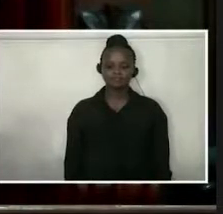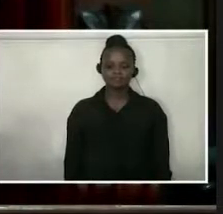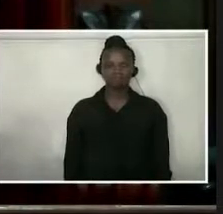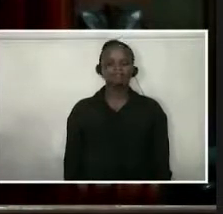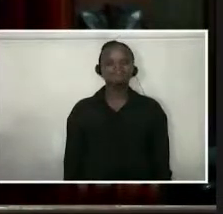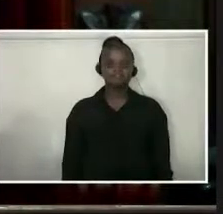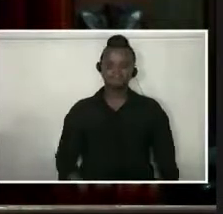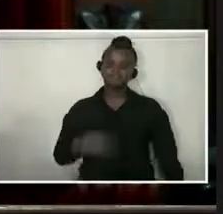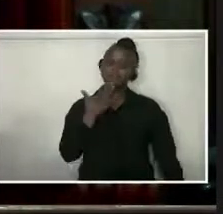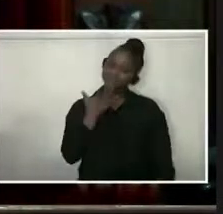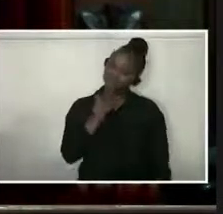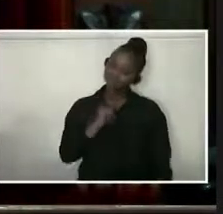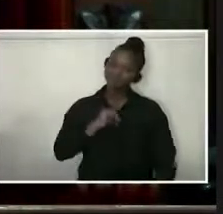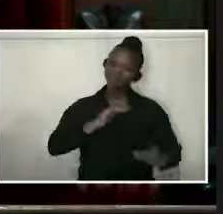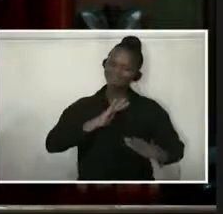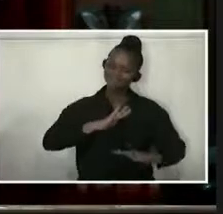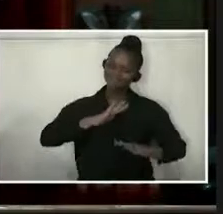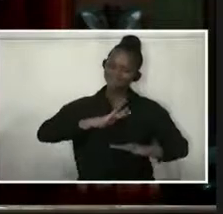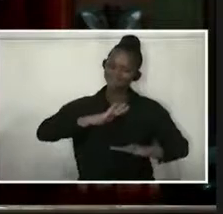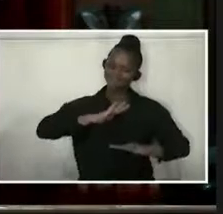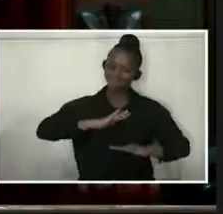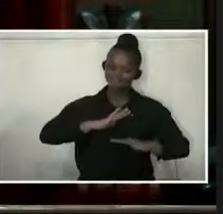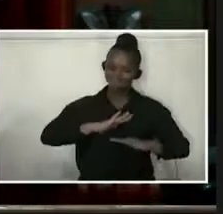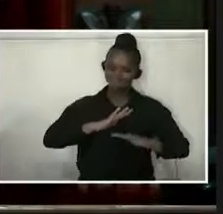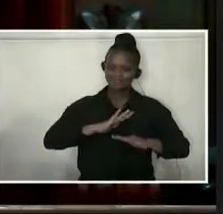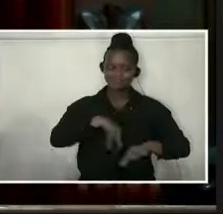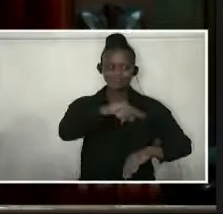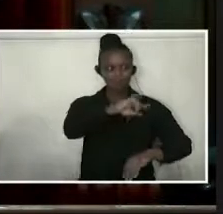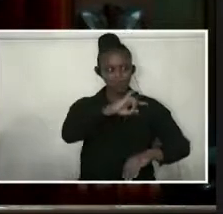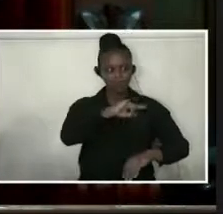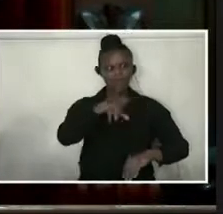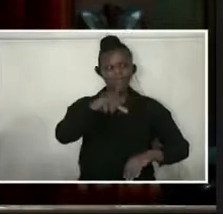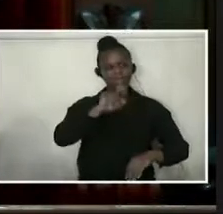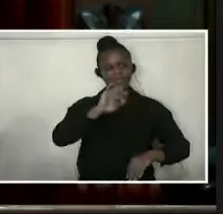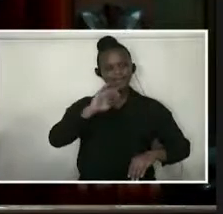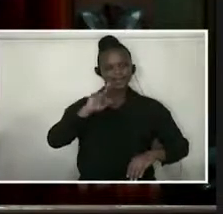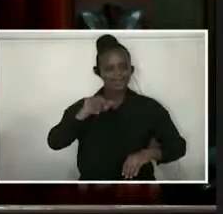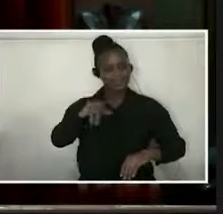Man phela kusengiyena uDokotela uKika Losimaziyo.